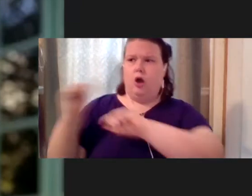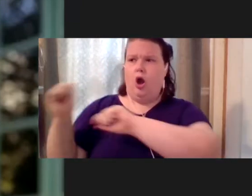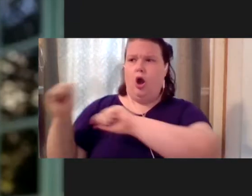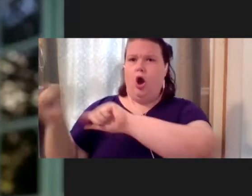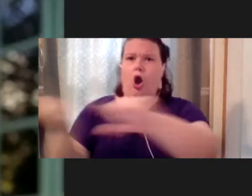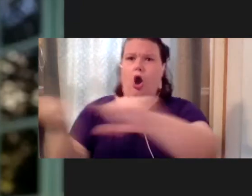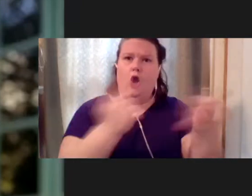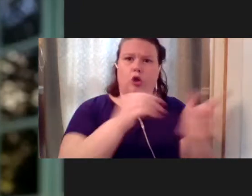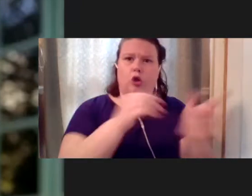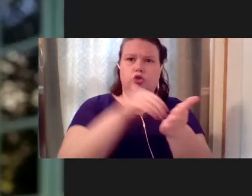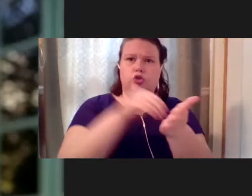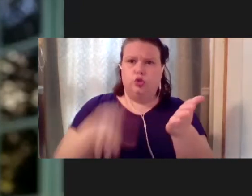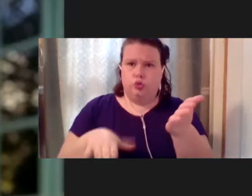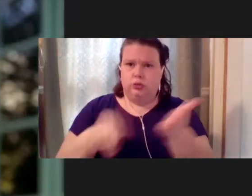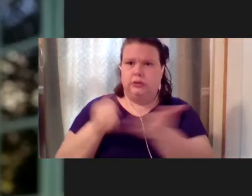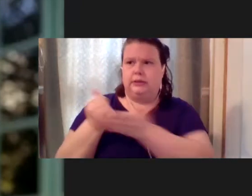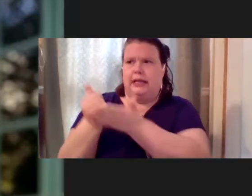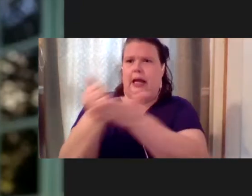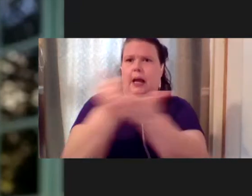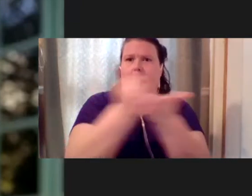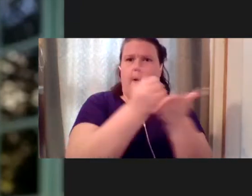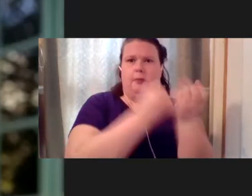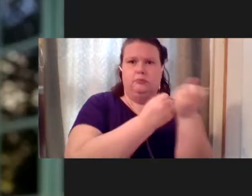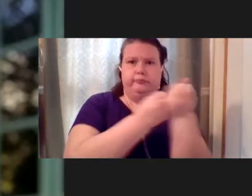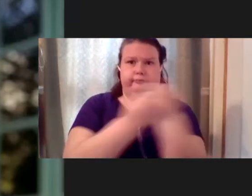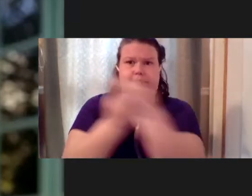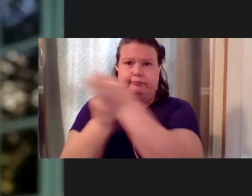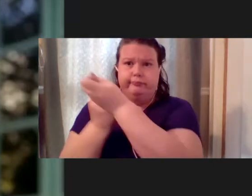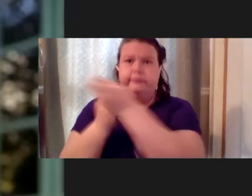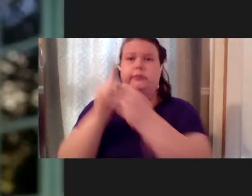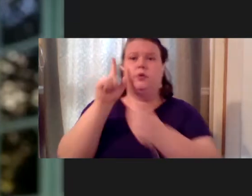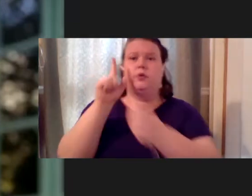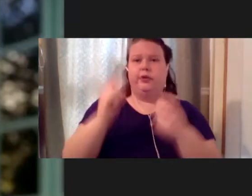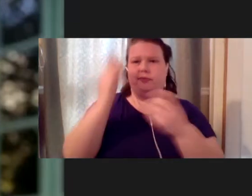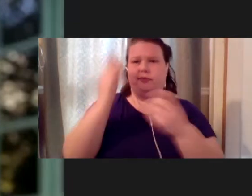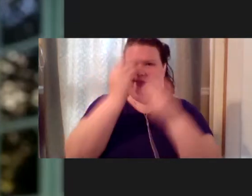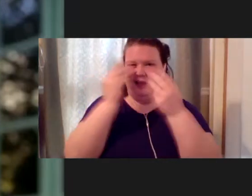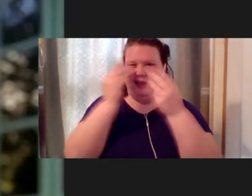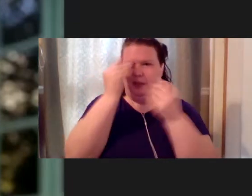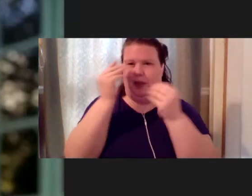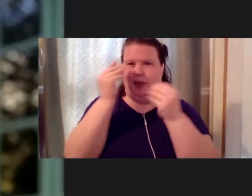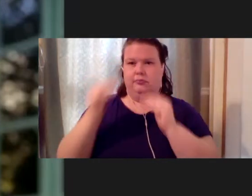is definitely something that we would want to make sure that we're taking into consideration as well.